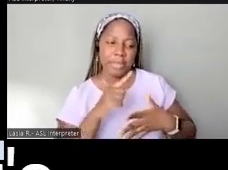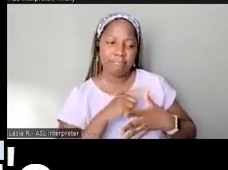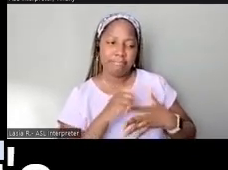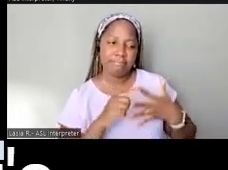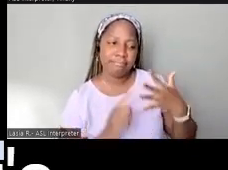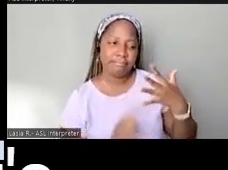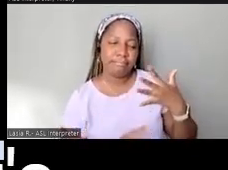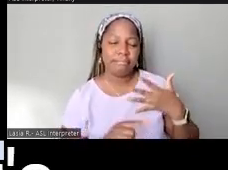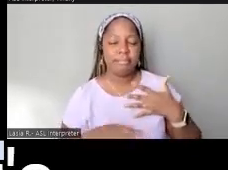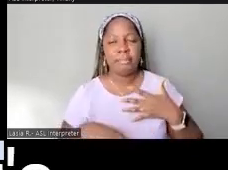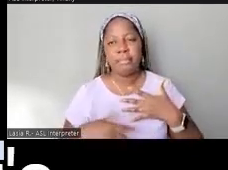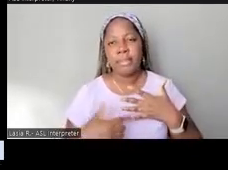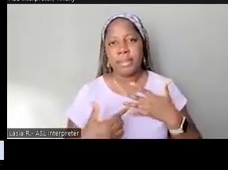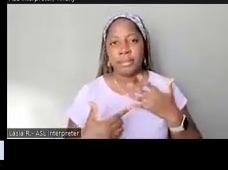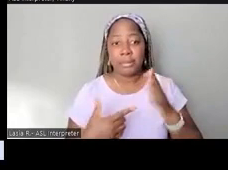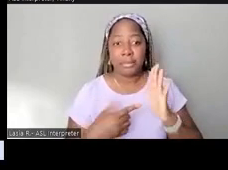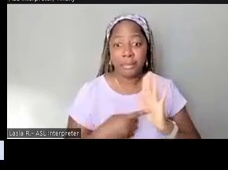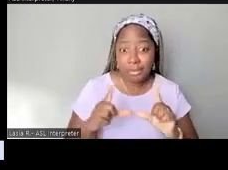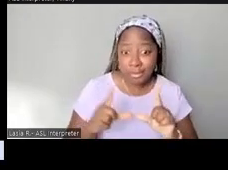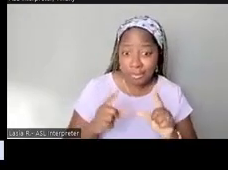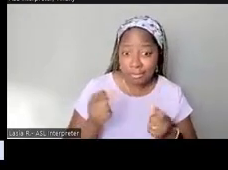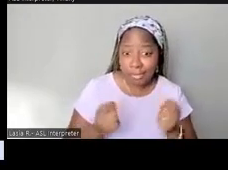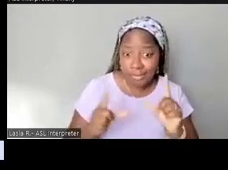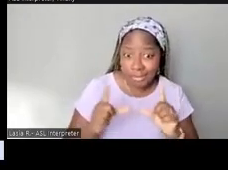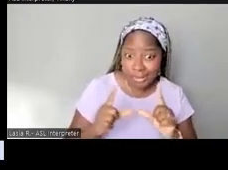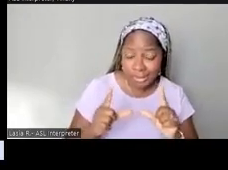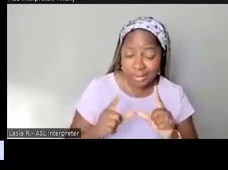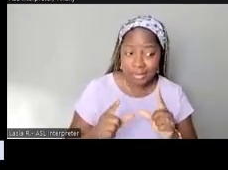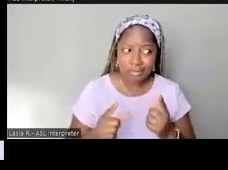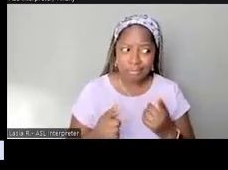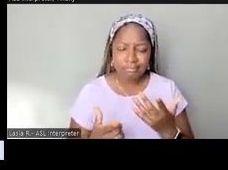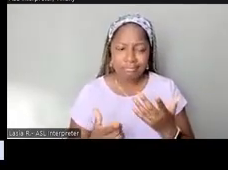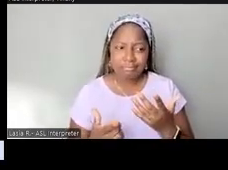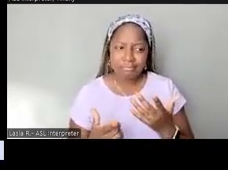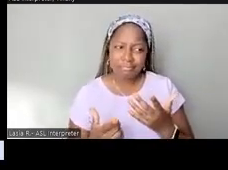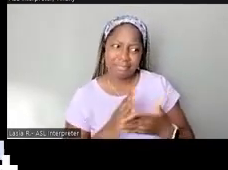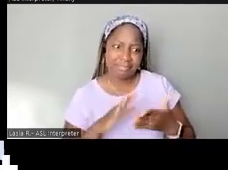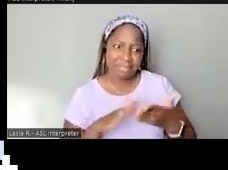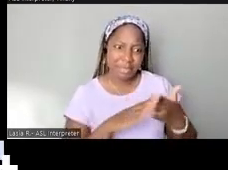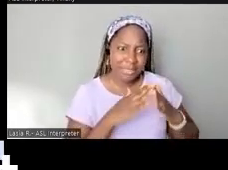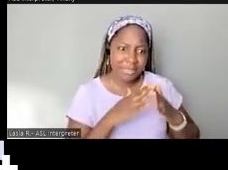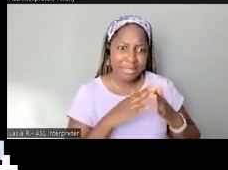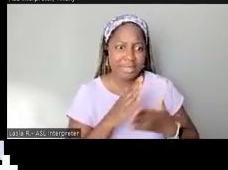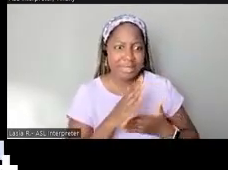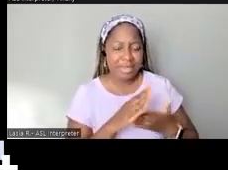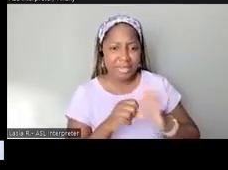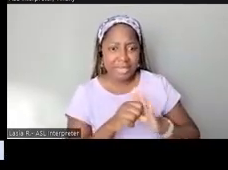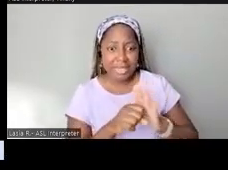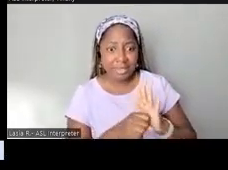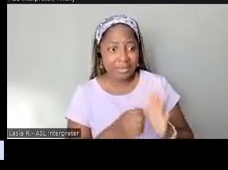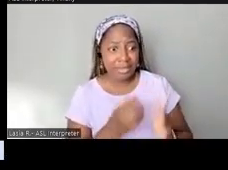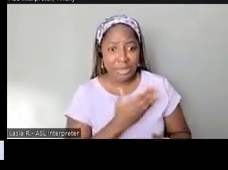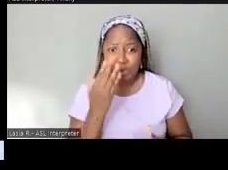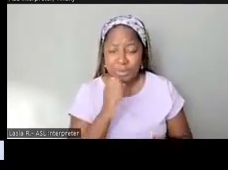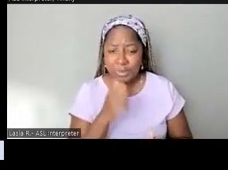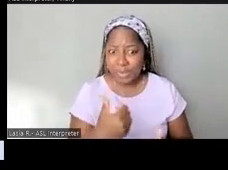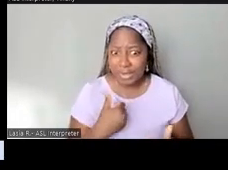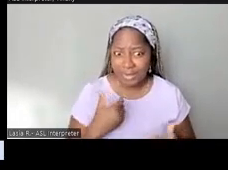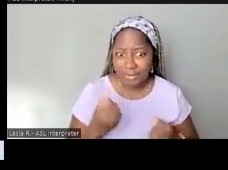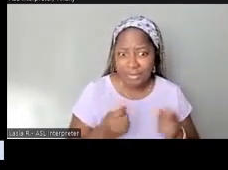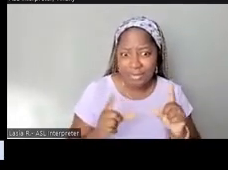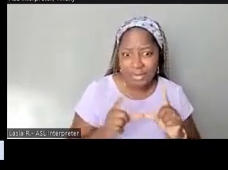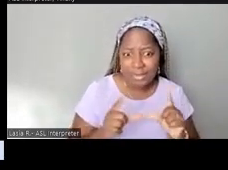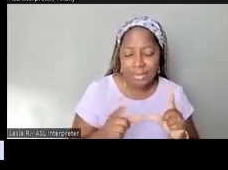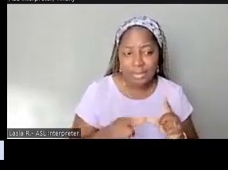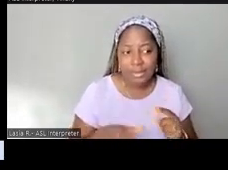like say an actual driver's license that in communities, and some folks may not have a specific